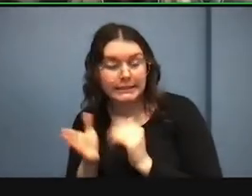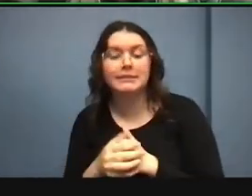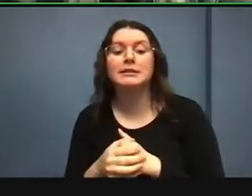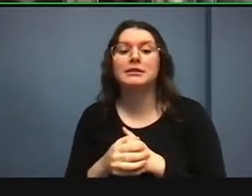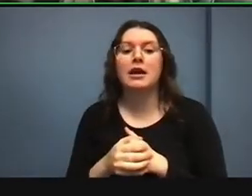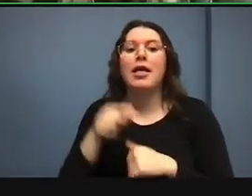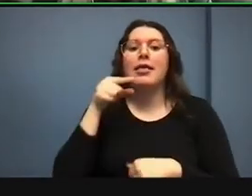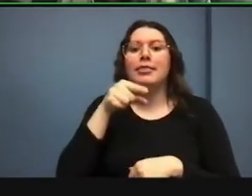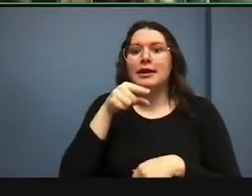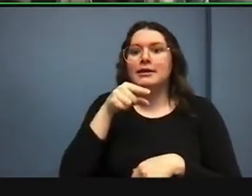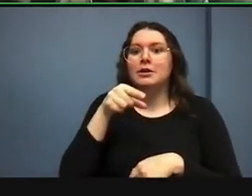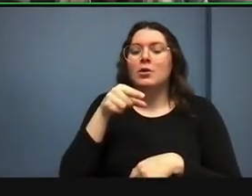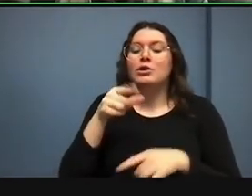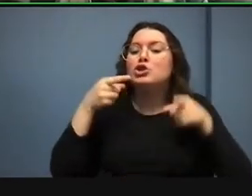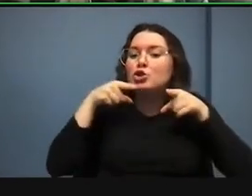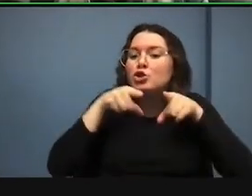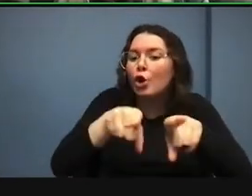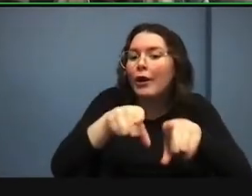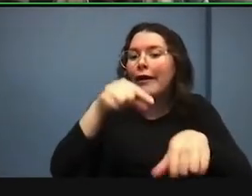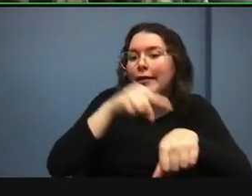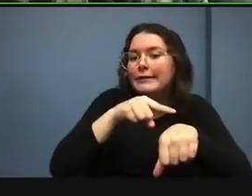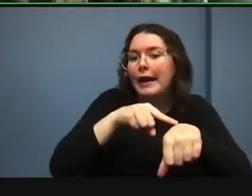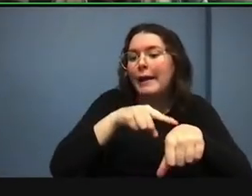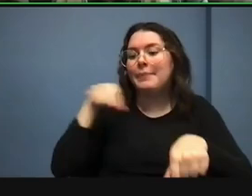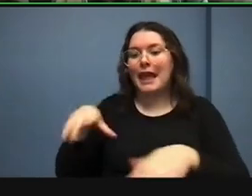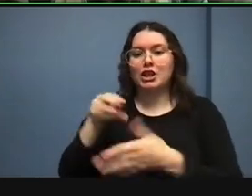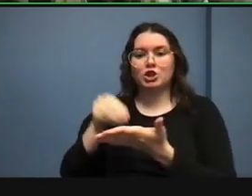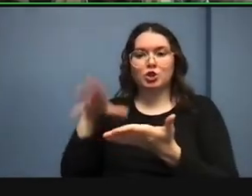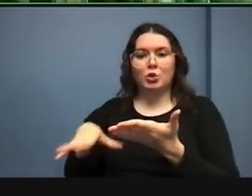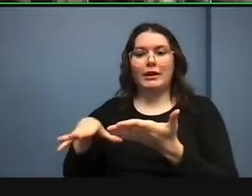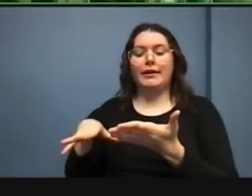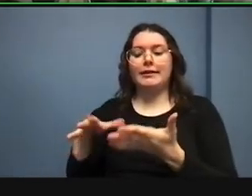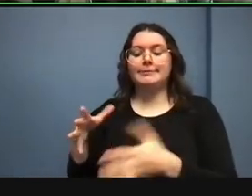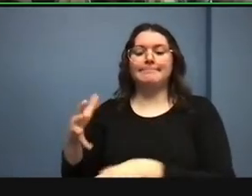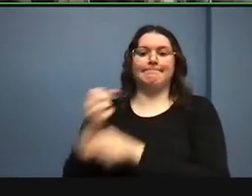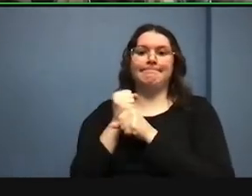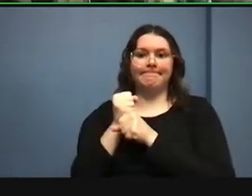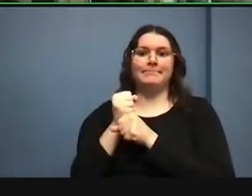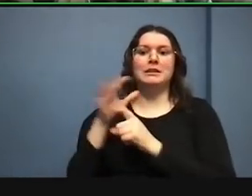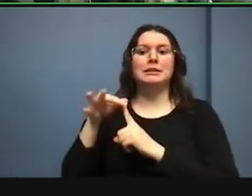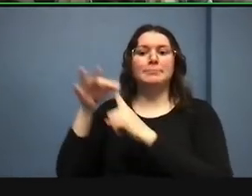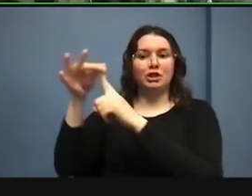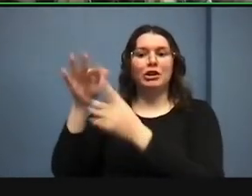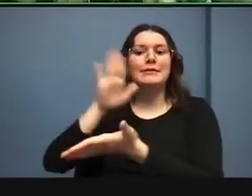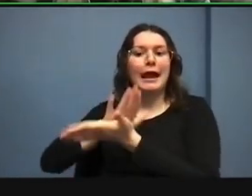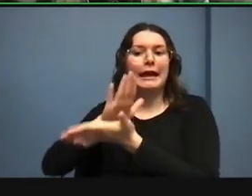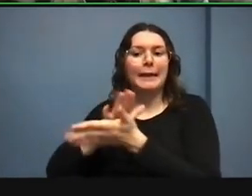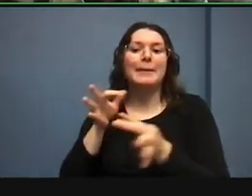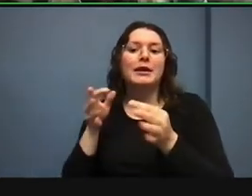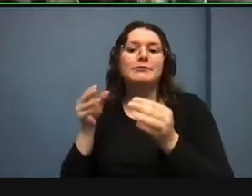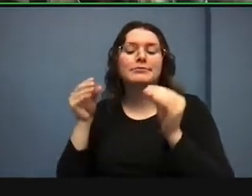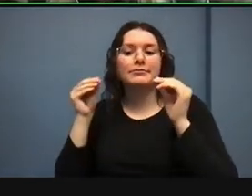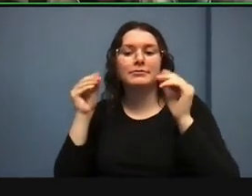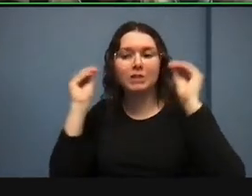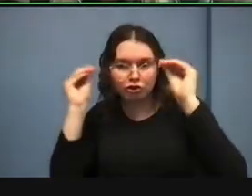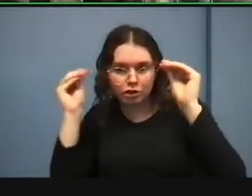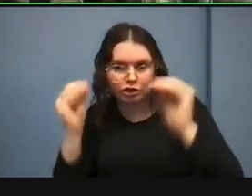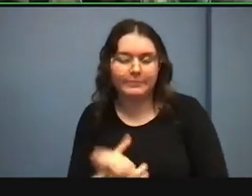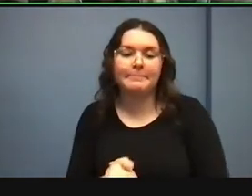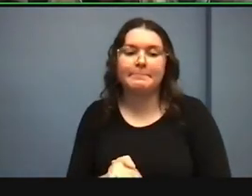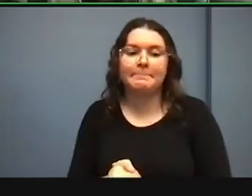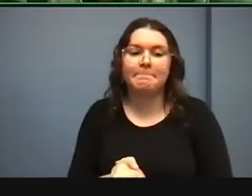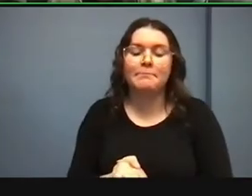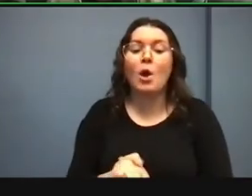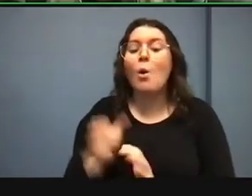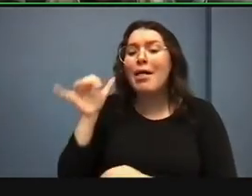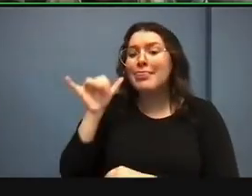it's going to be during the time that student is receiving specialized academic instruction. So